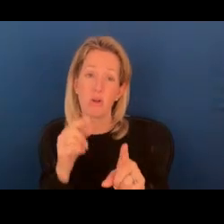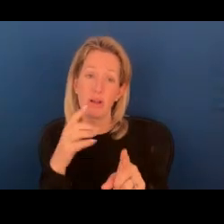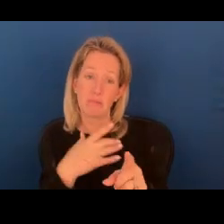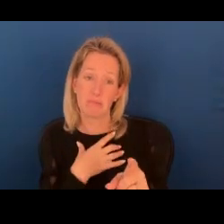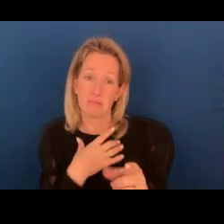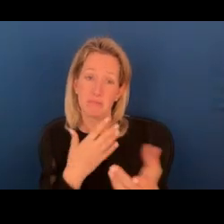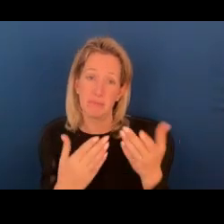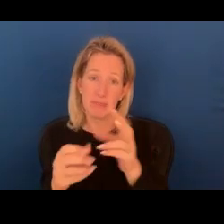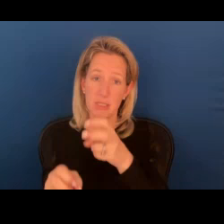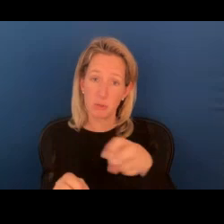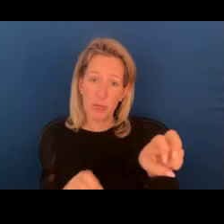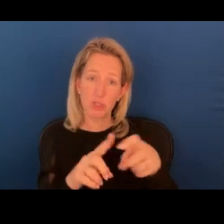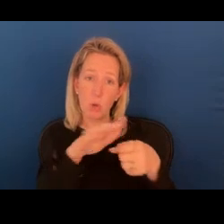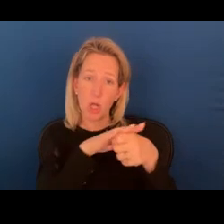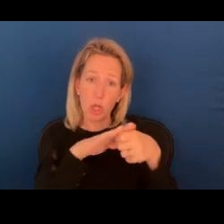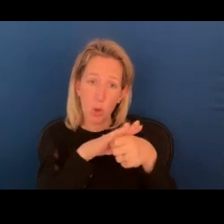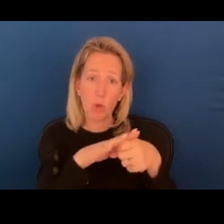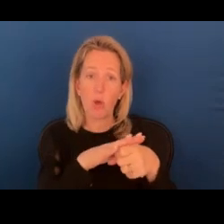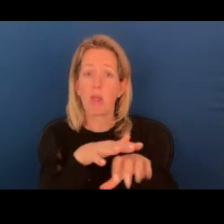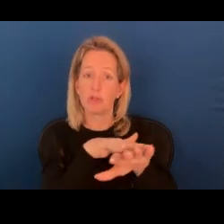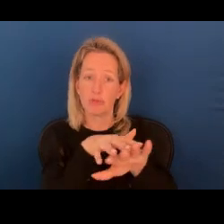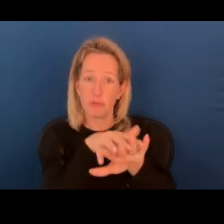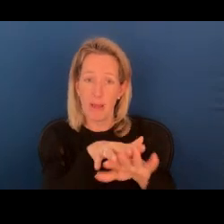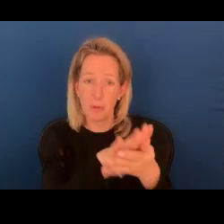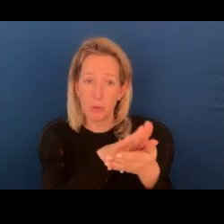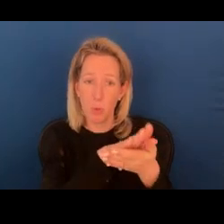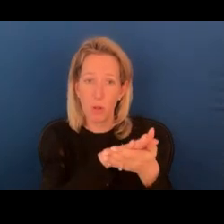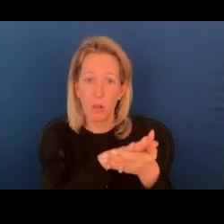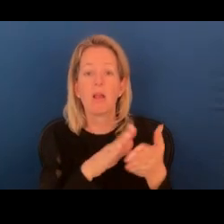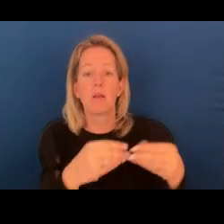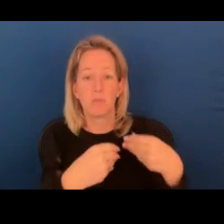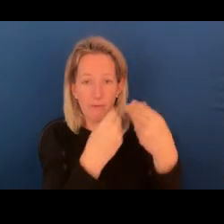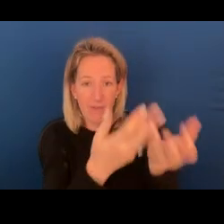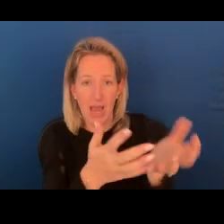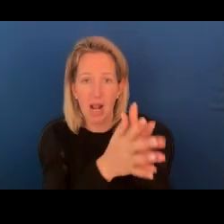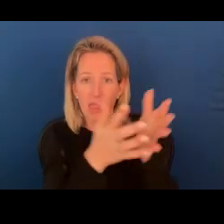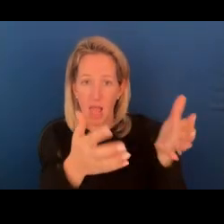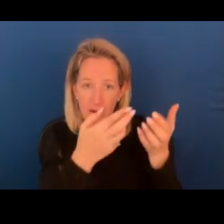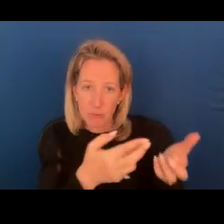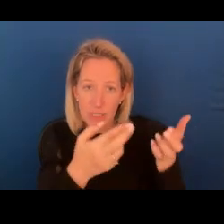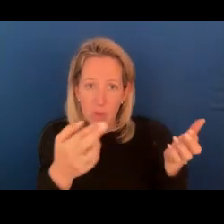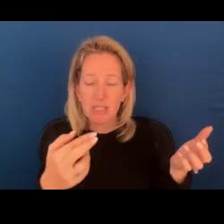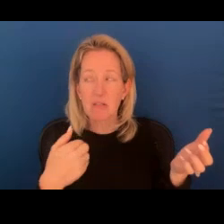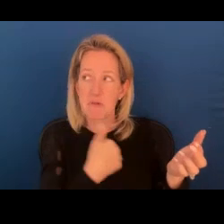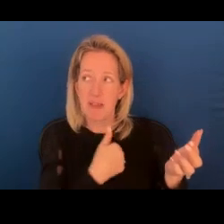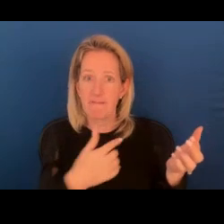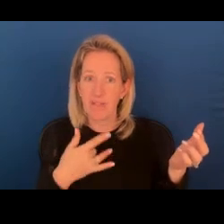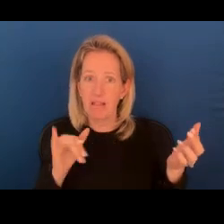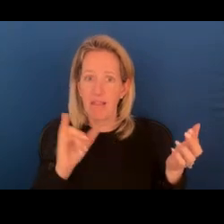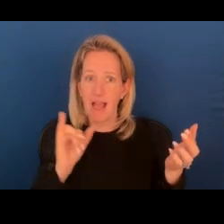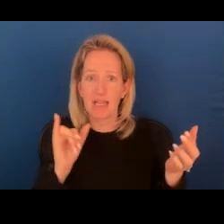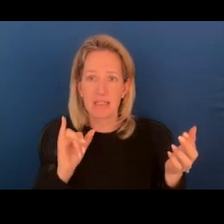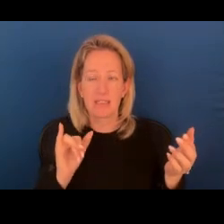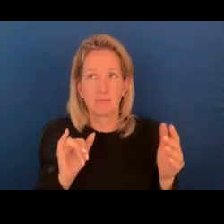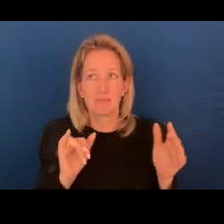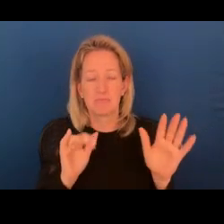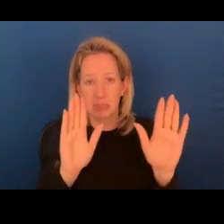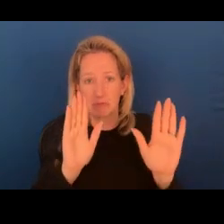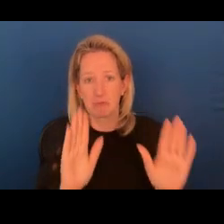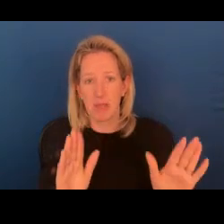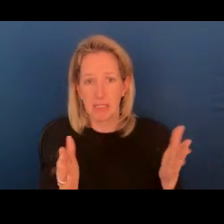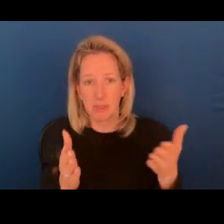very fortunate to have provided Neah Bay a lot of resources and feel like it would be best to spread that